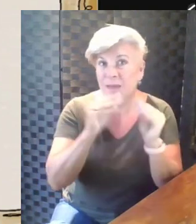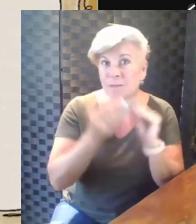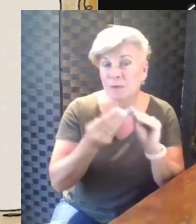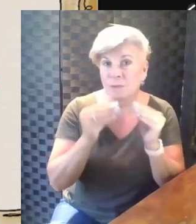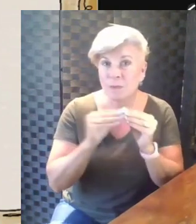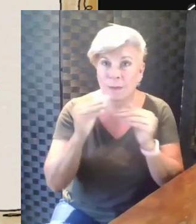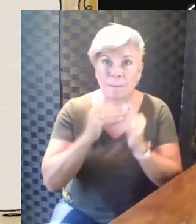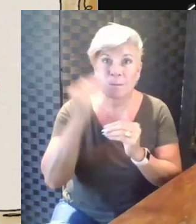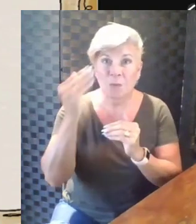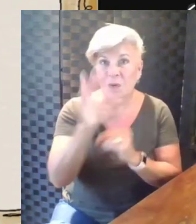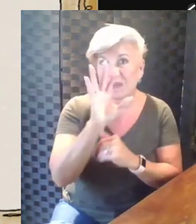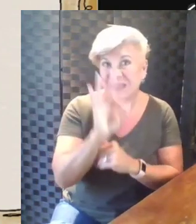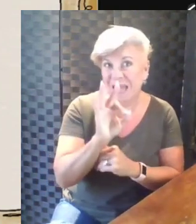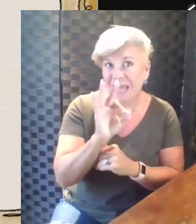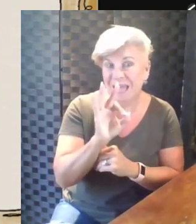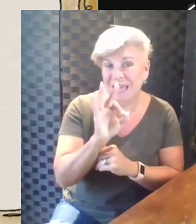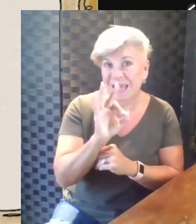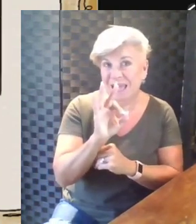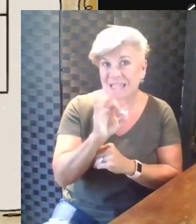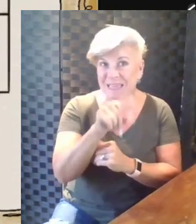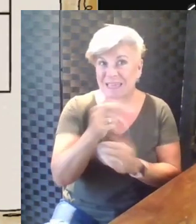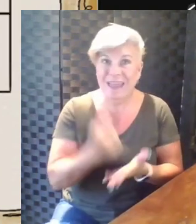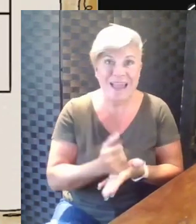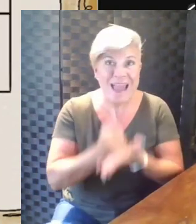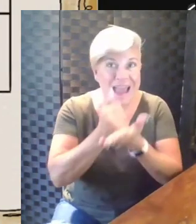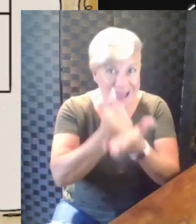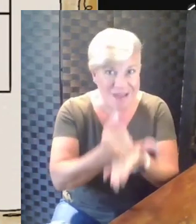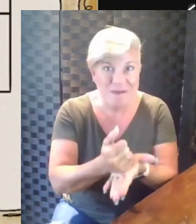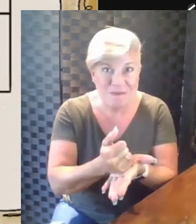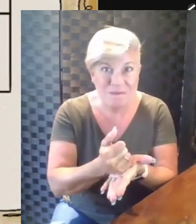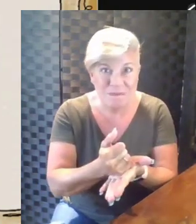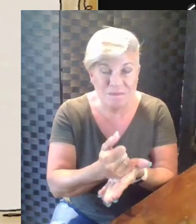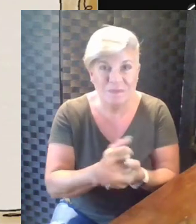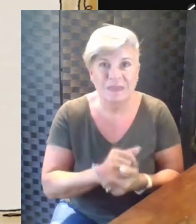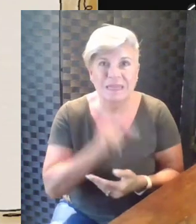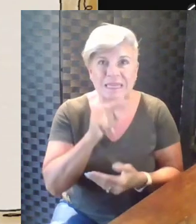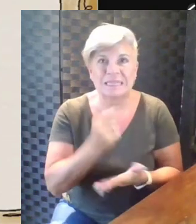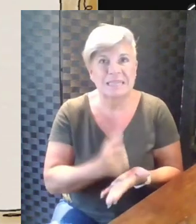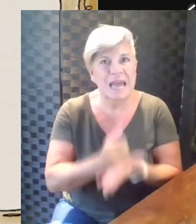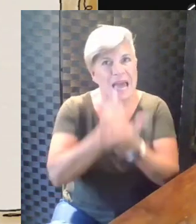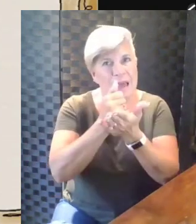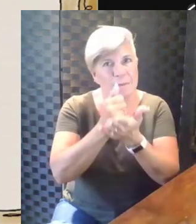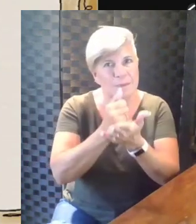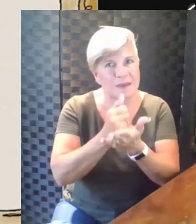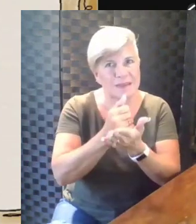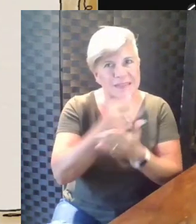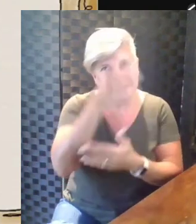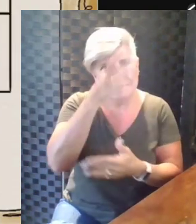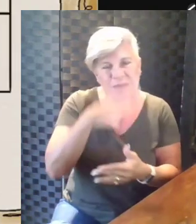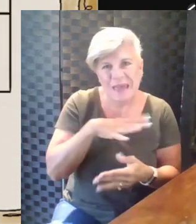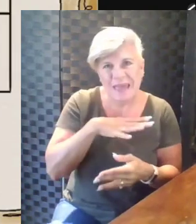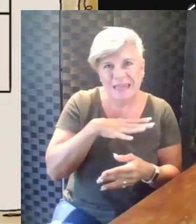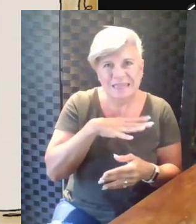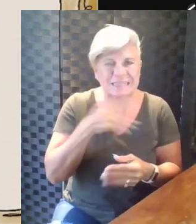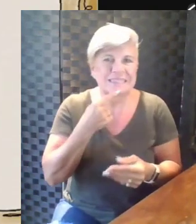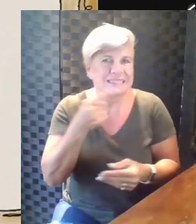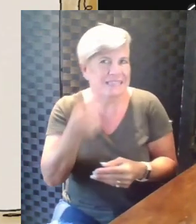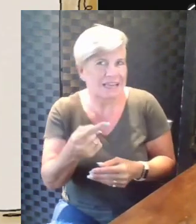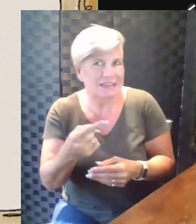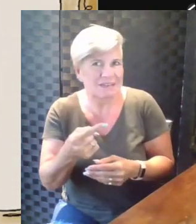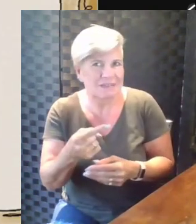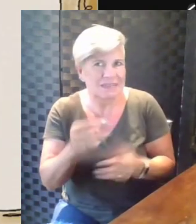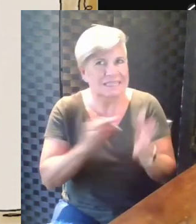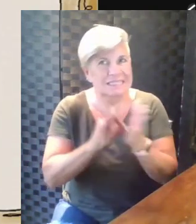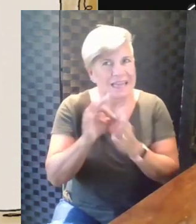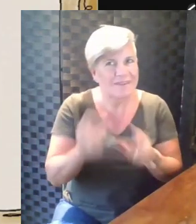more than 9, well, he can help you then. He's a helpful little fella, let me tell ya. When